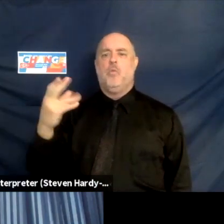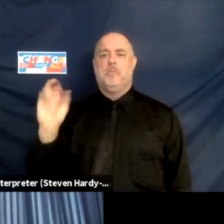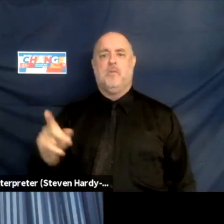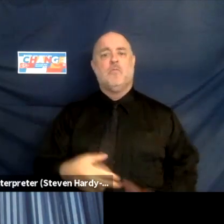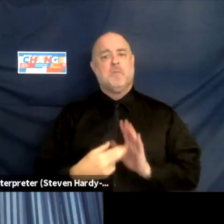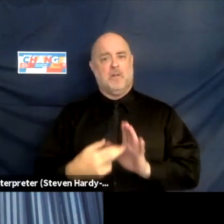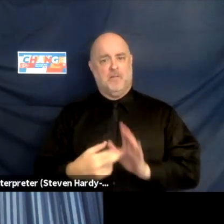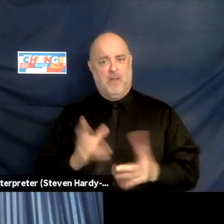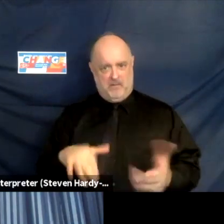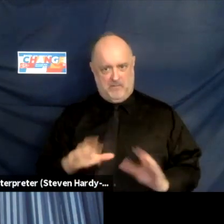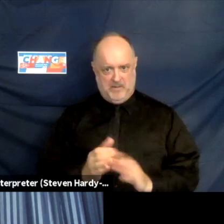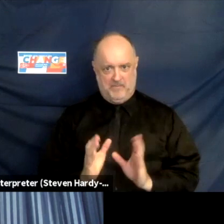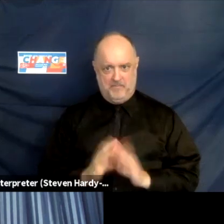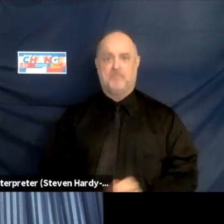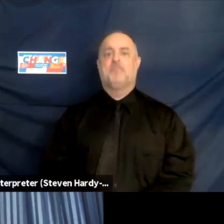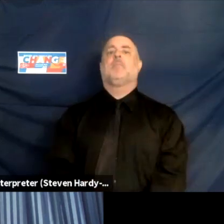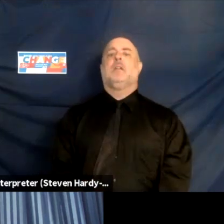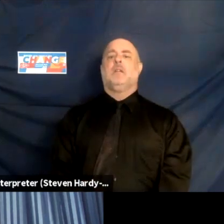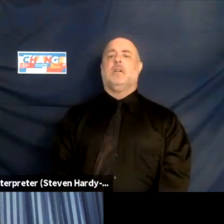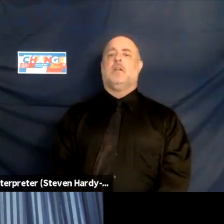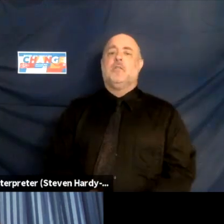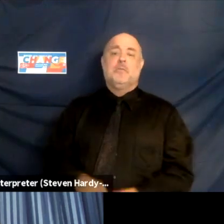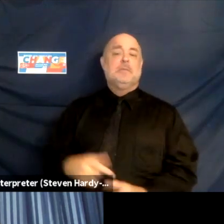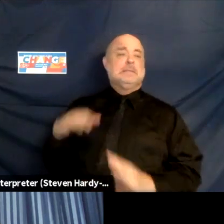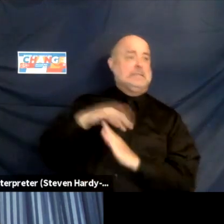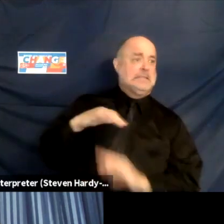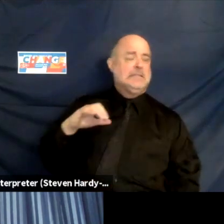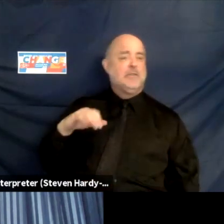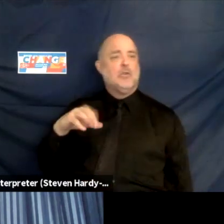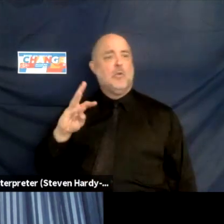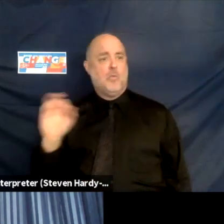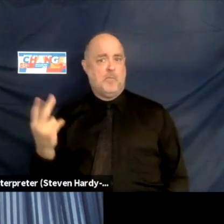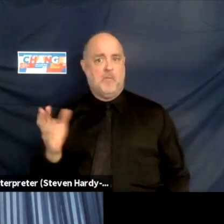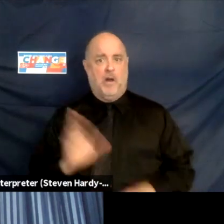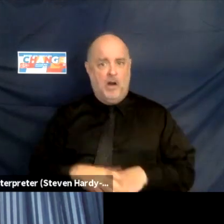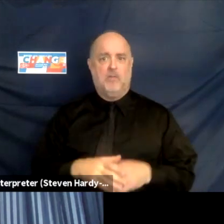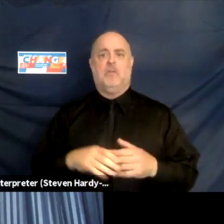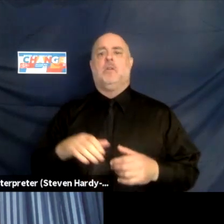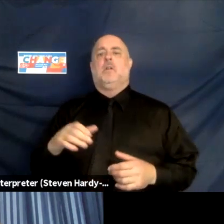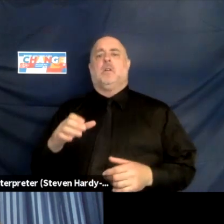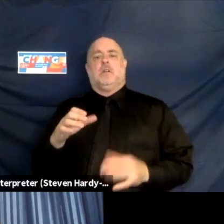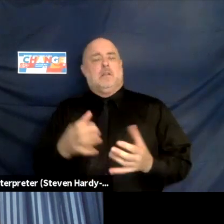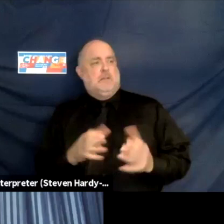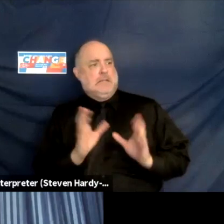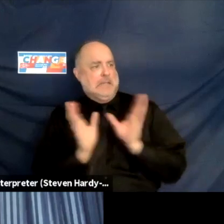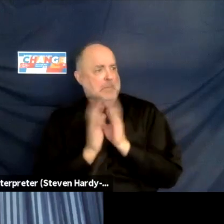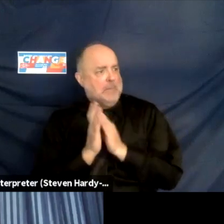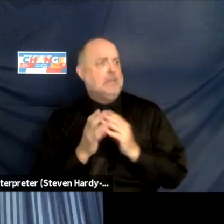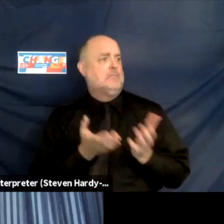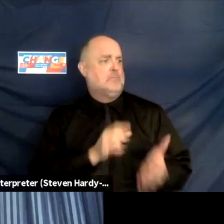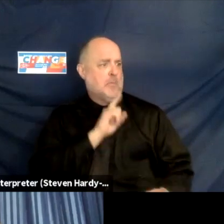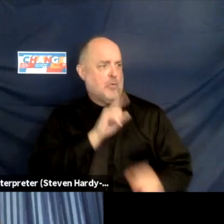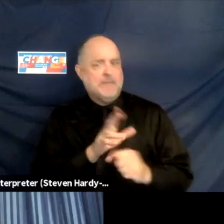as the senior whip of the Democratic Caucus. Through his committee assignments and caucus leadership positions, Representative Espaillat helps advance